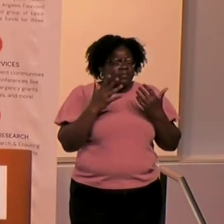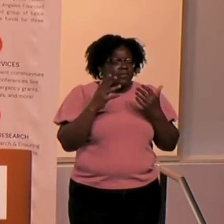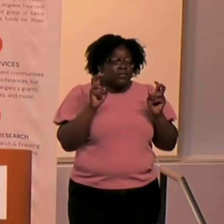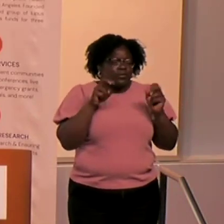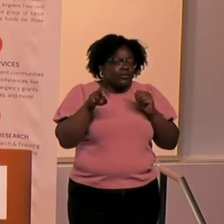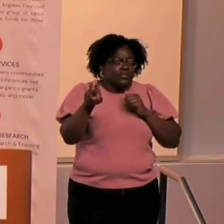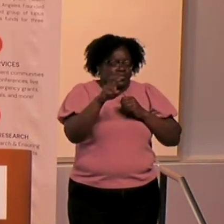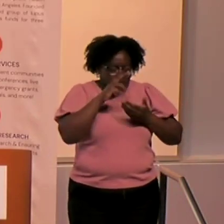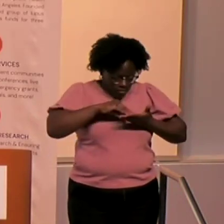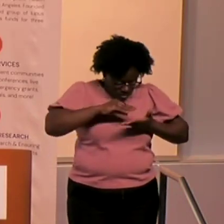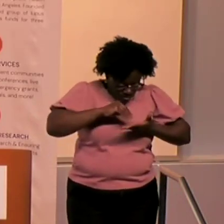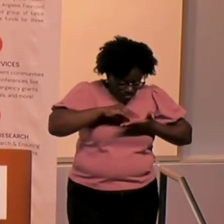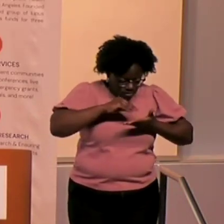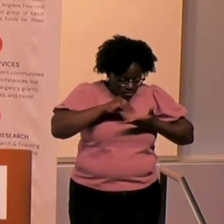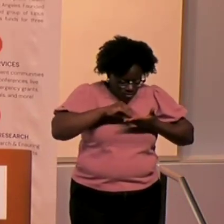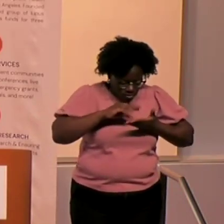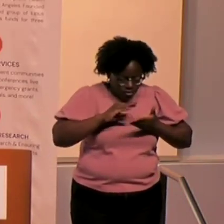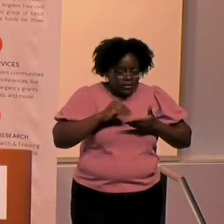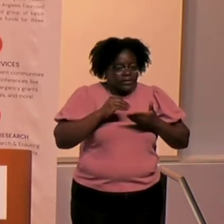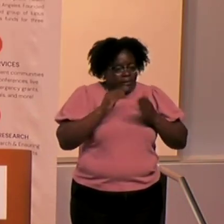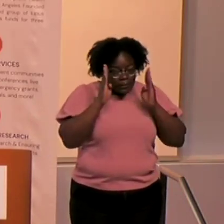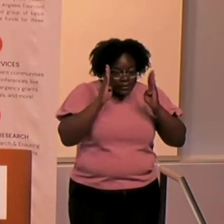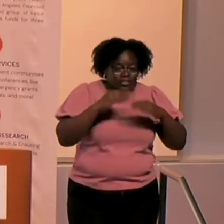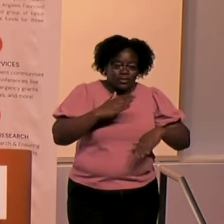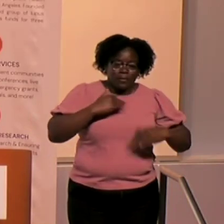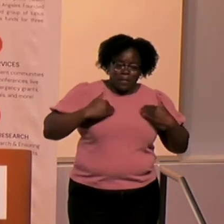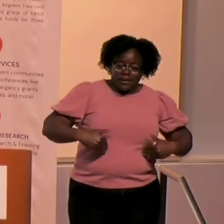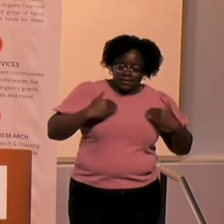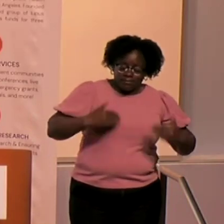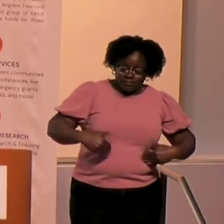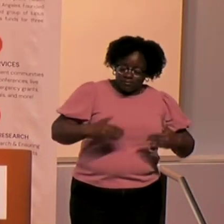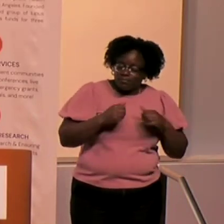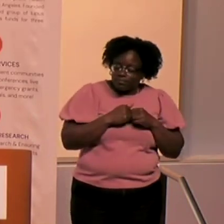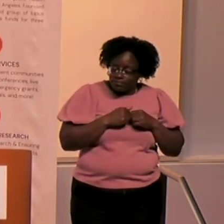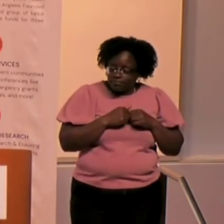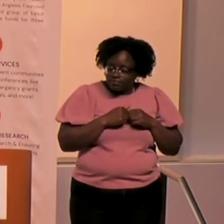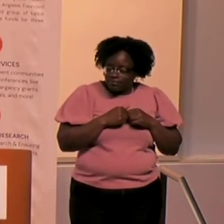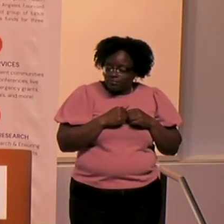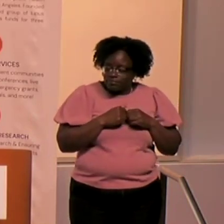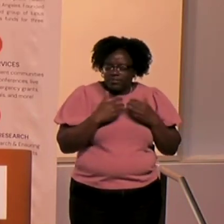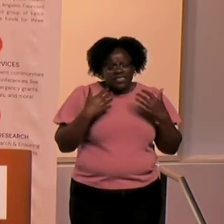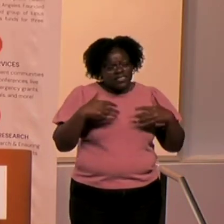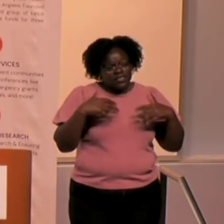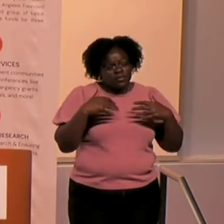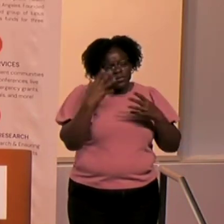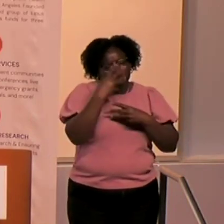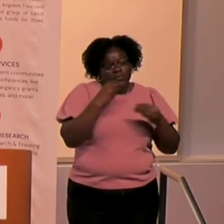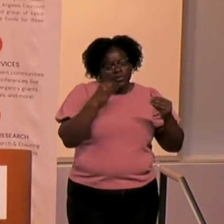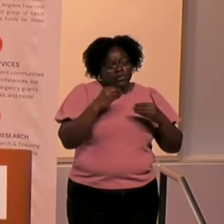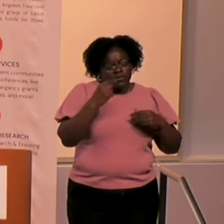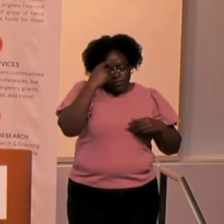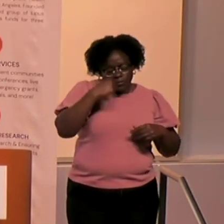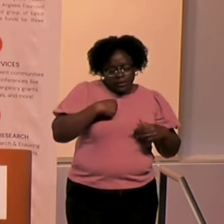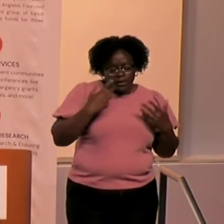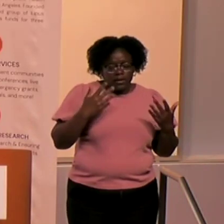like self-exploration and learning to listen to your body. And that's one of the beautiful things about this, I think, for me,